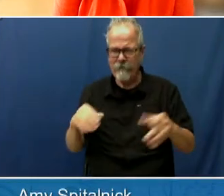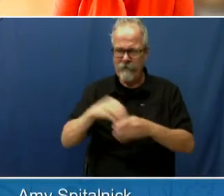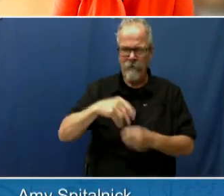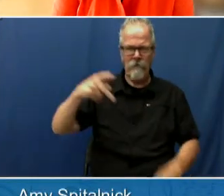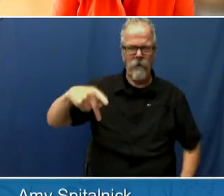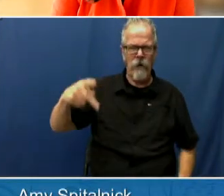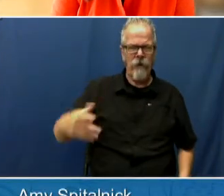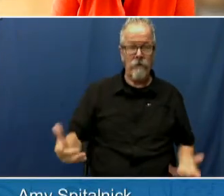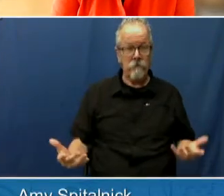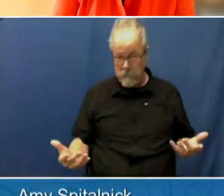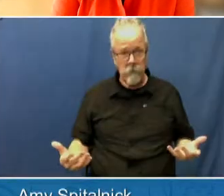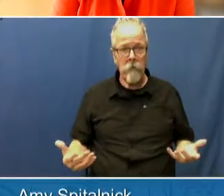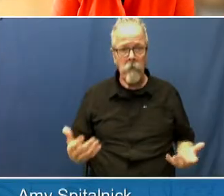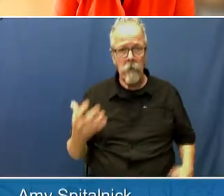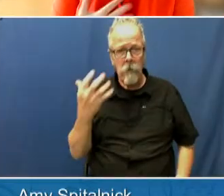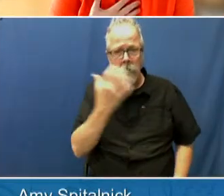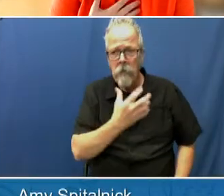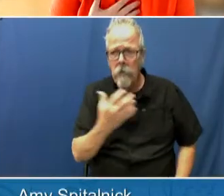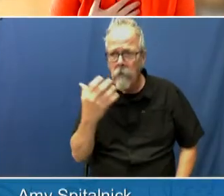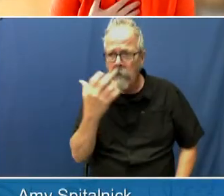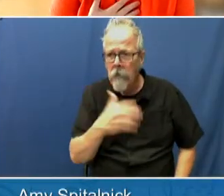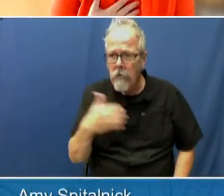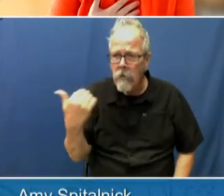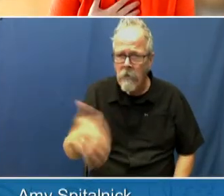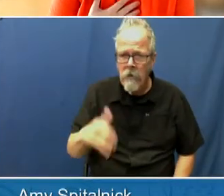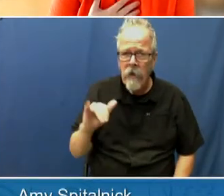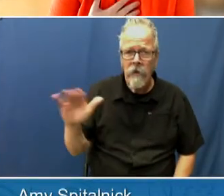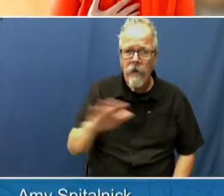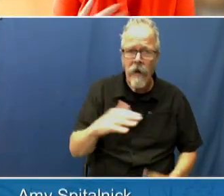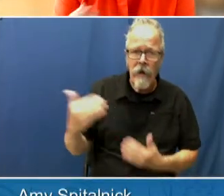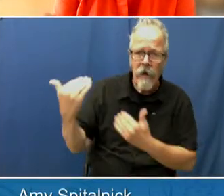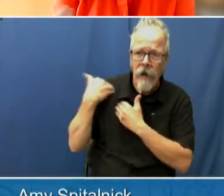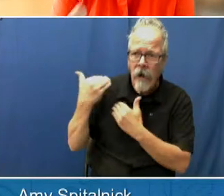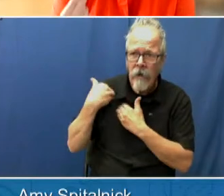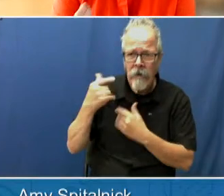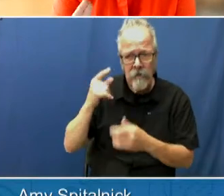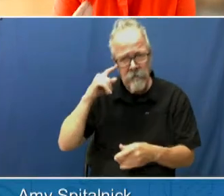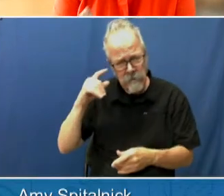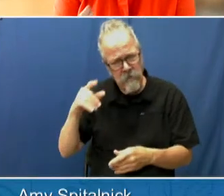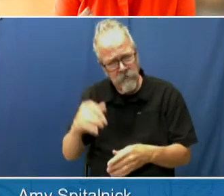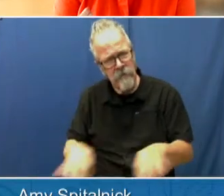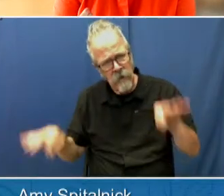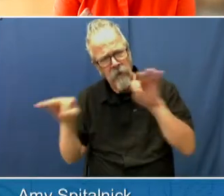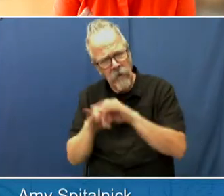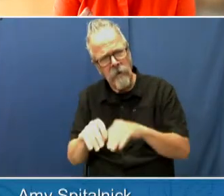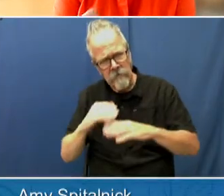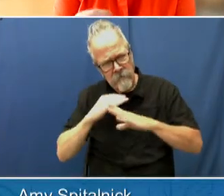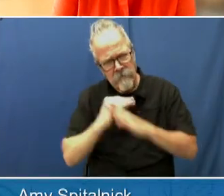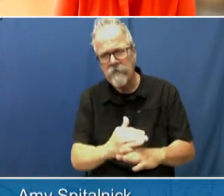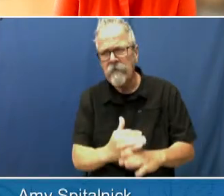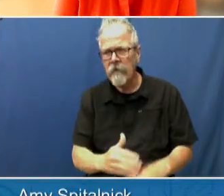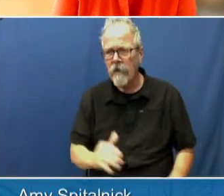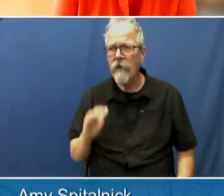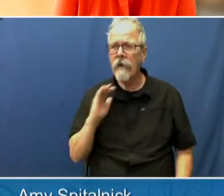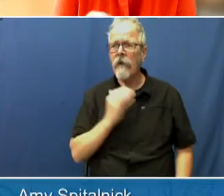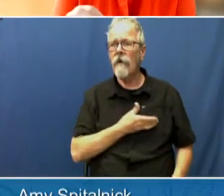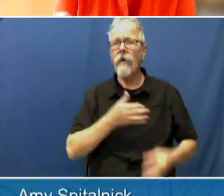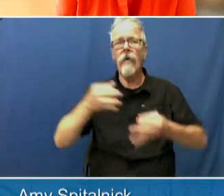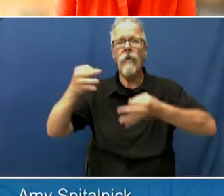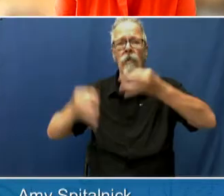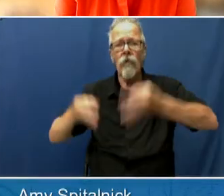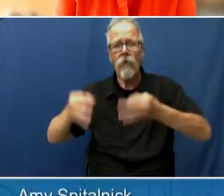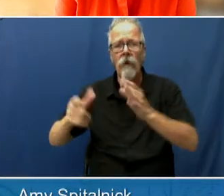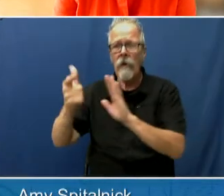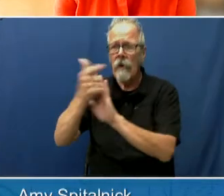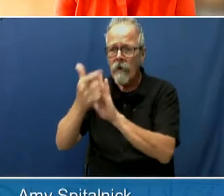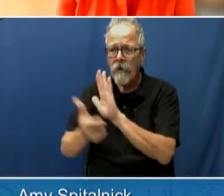know that accountability matters. That's our focus at Integrity First for America. We're using our justice system to hold accountable those responsible for